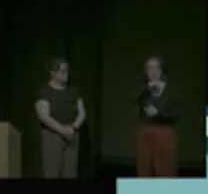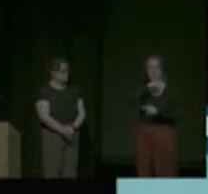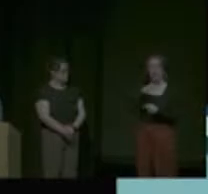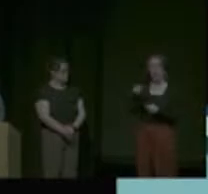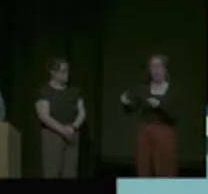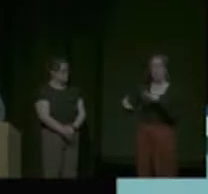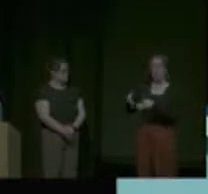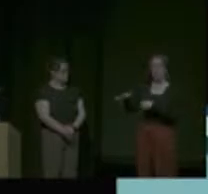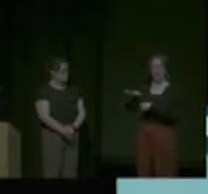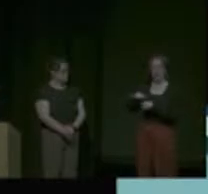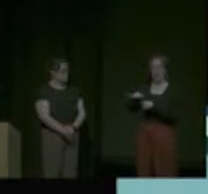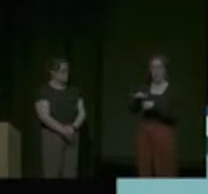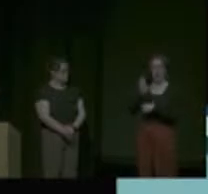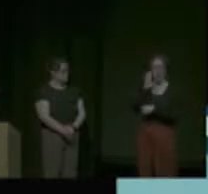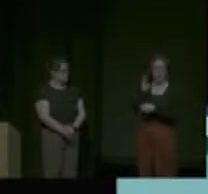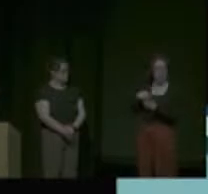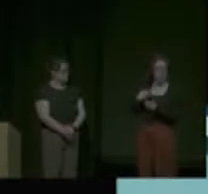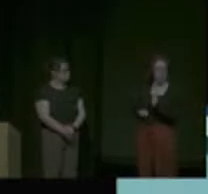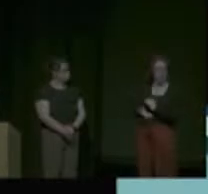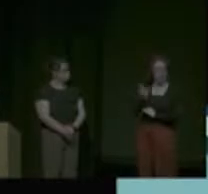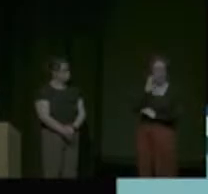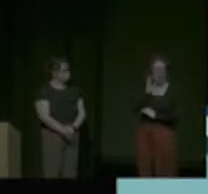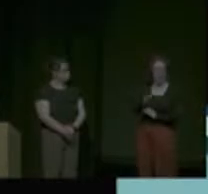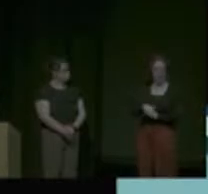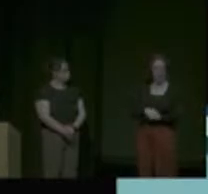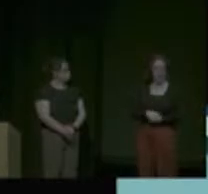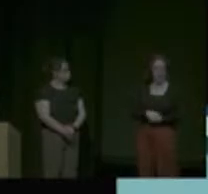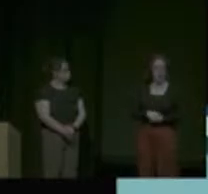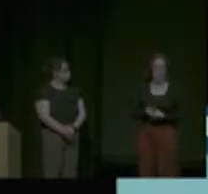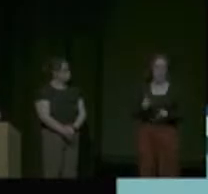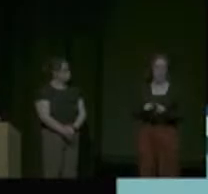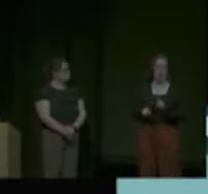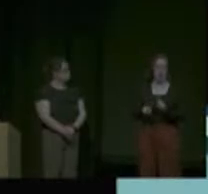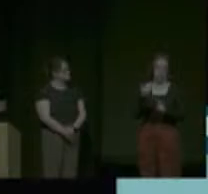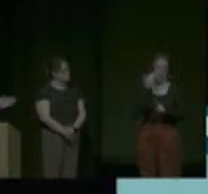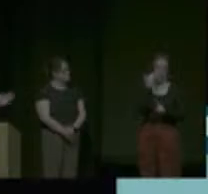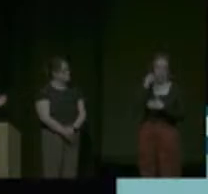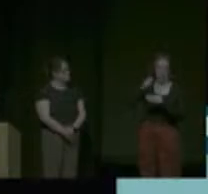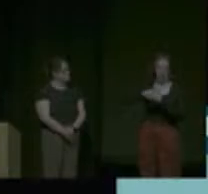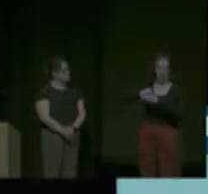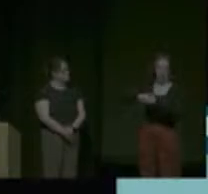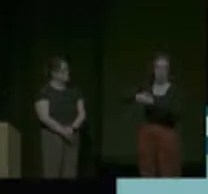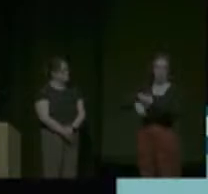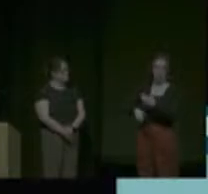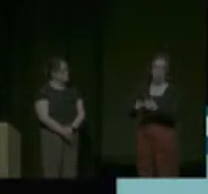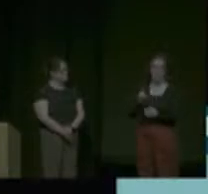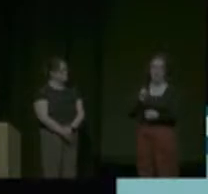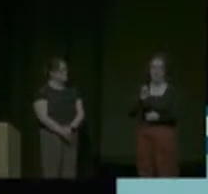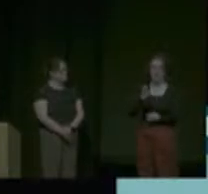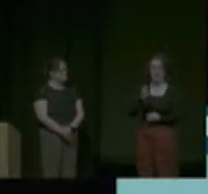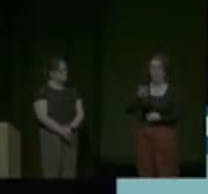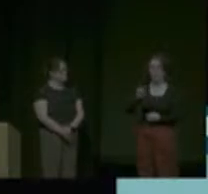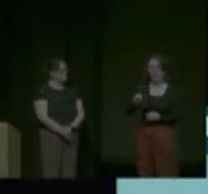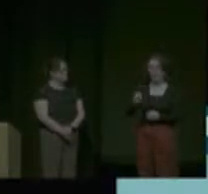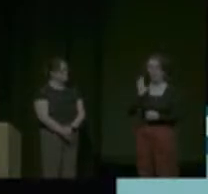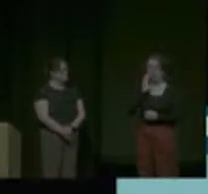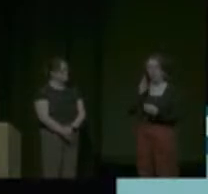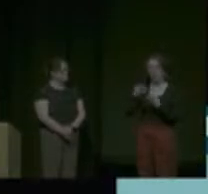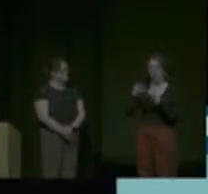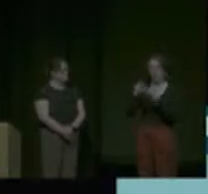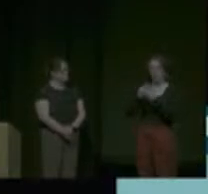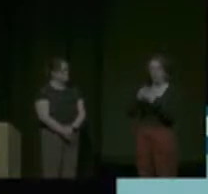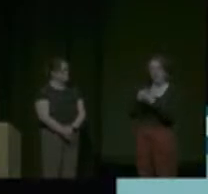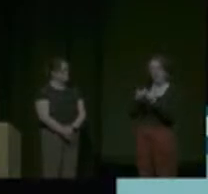get into this a little bit more, but we're expecting a bunch of debris as we dredge, and that gets separated out from the actual sediment.